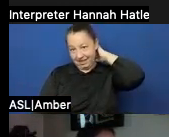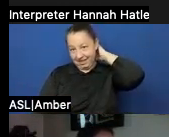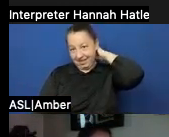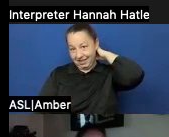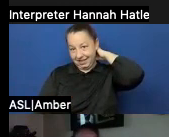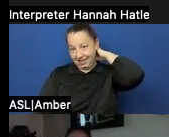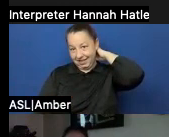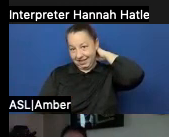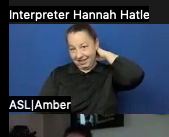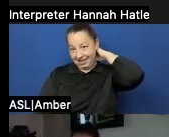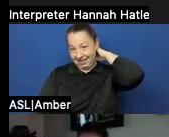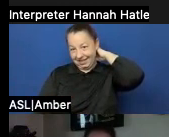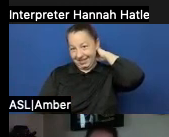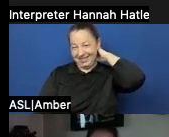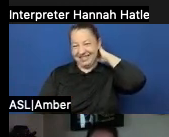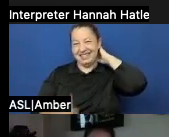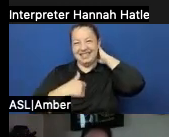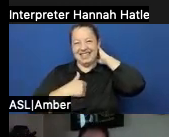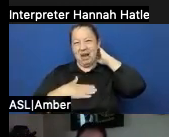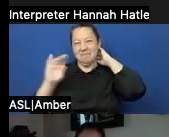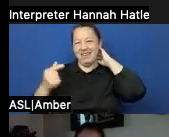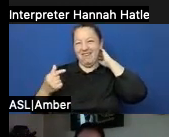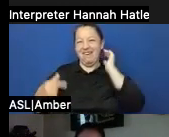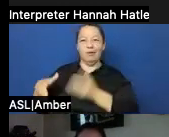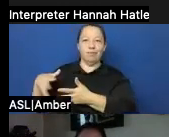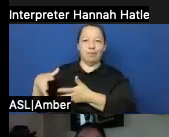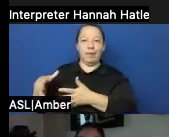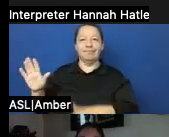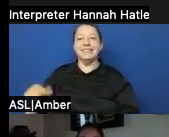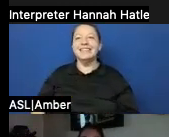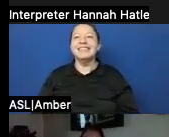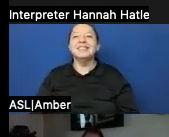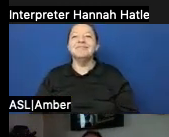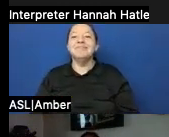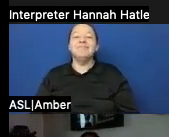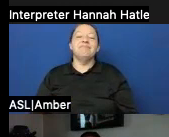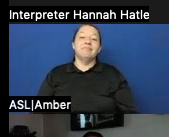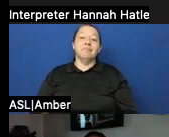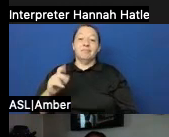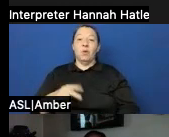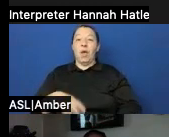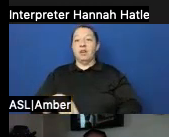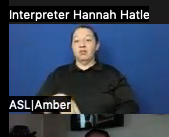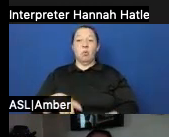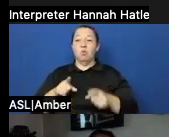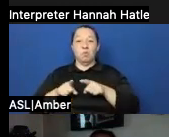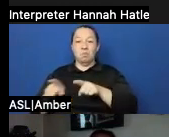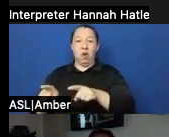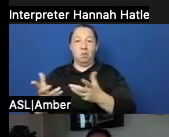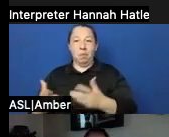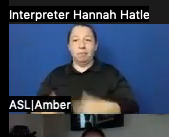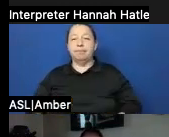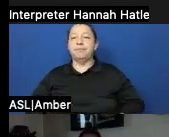Ashton, sorry, it's my dog. It's like ocean violation. Okay, so what are the parallels? We talked a little bit about this